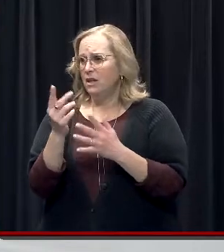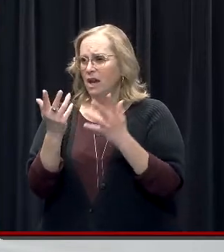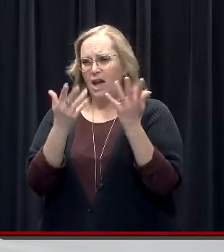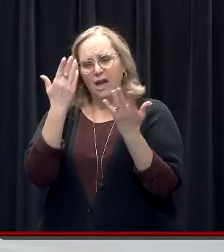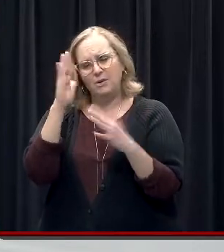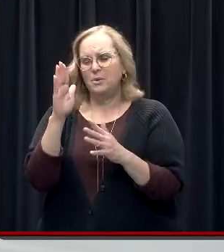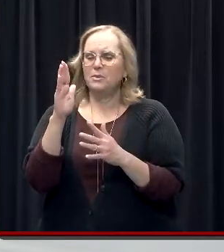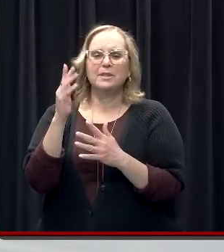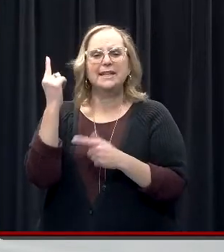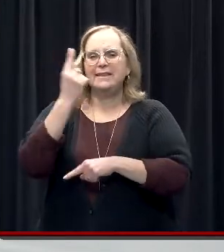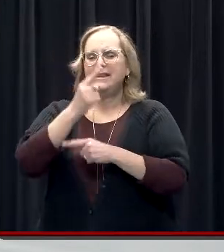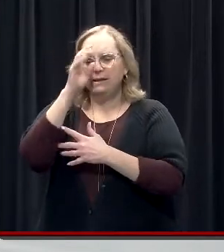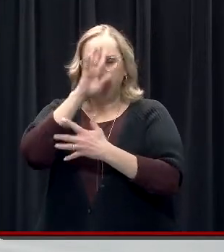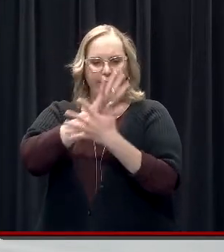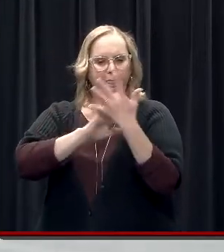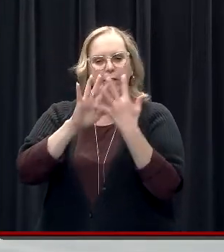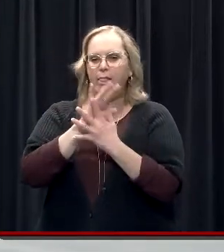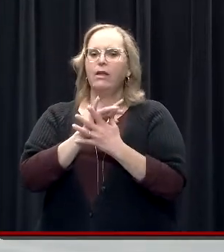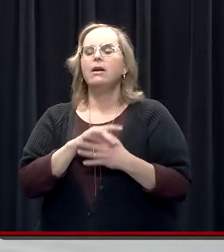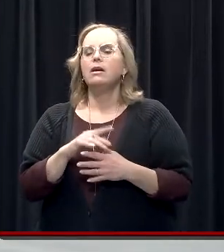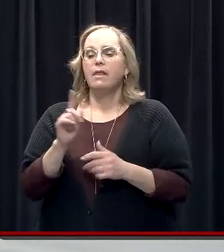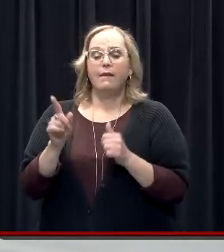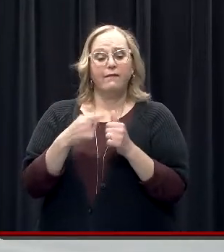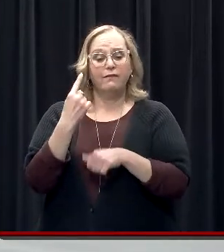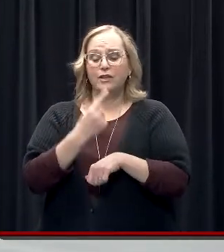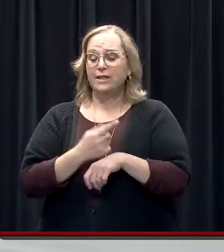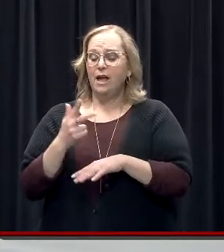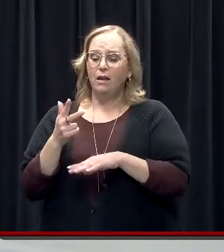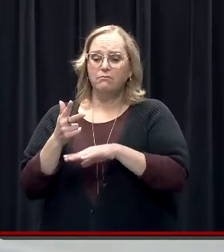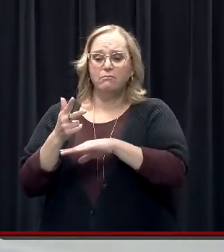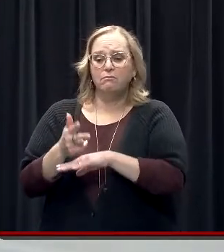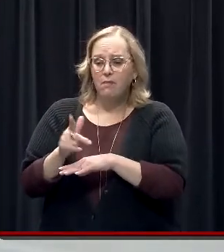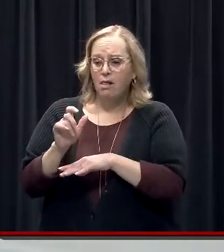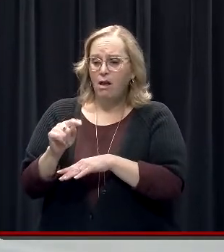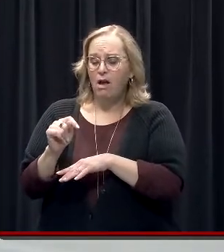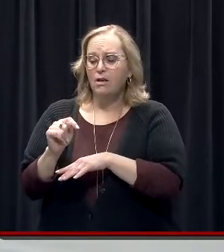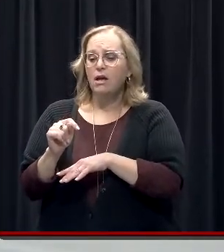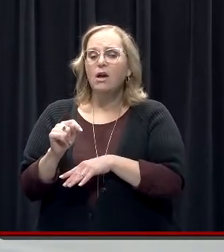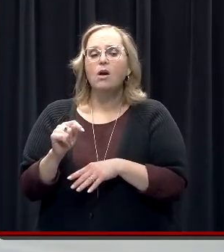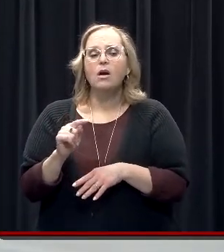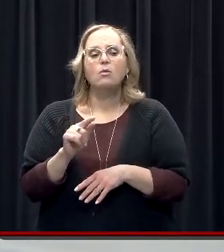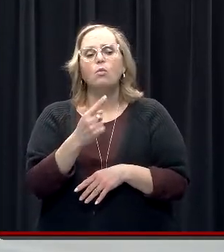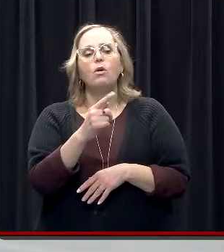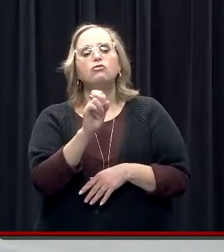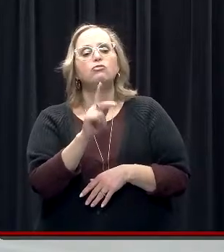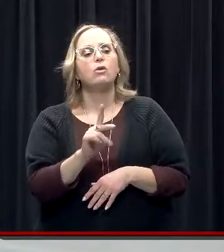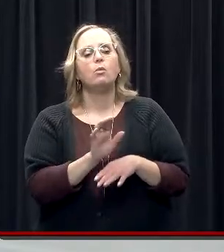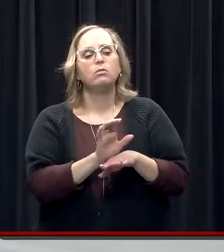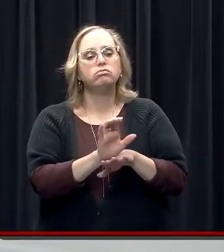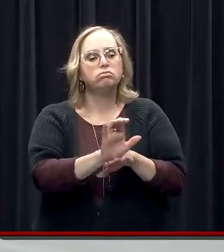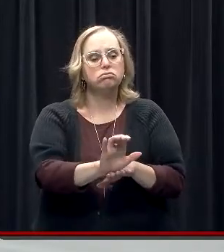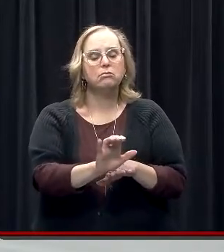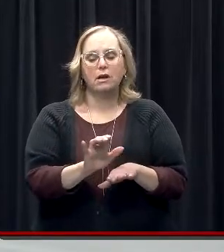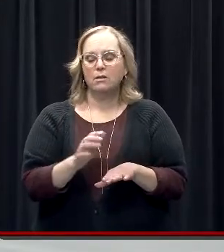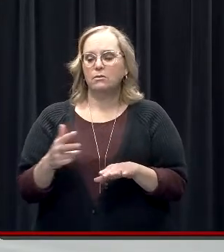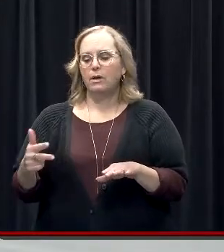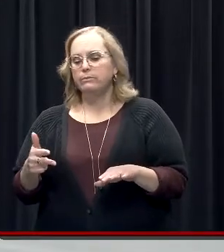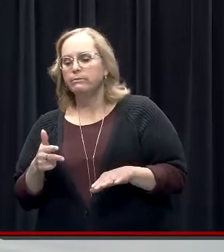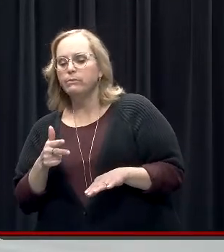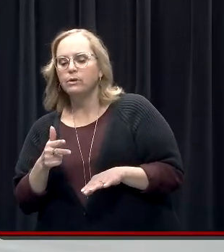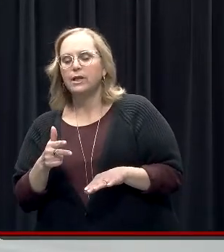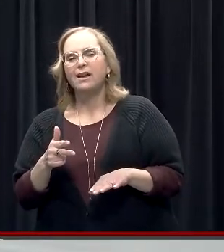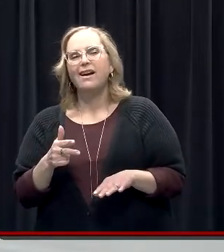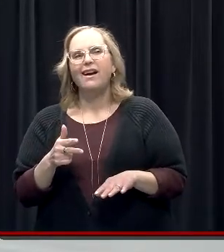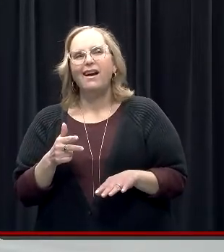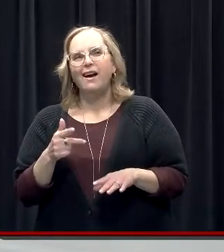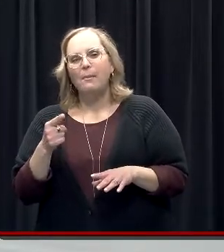plowing all of our lots, and one of our trucks was in there plowing, and so I just pulled in and realized about halfway it wasn't real smart to do